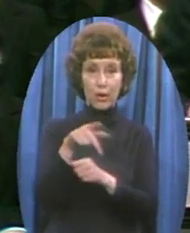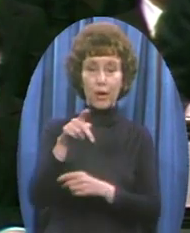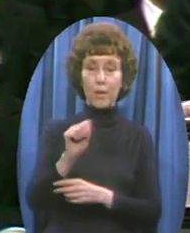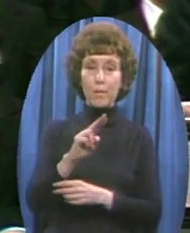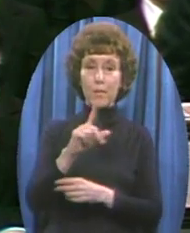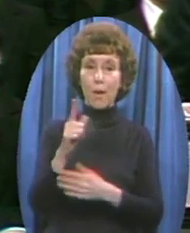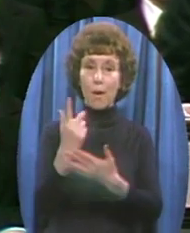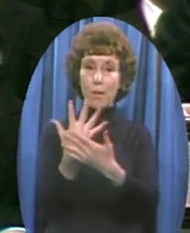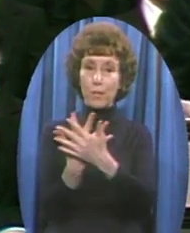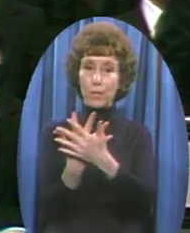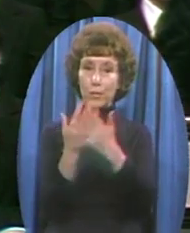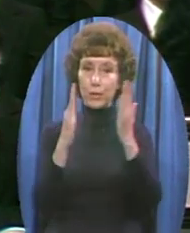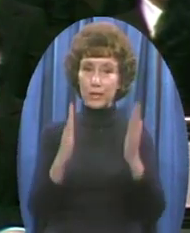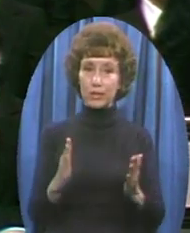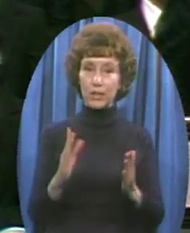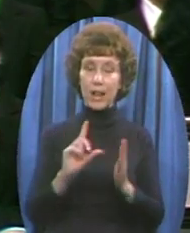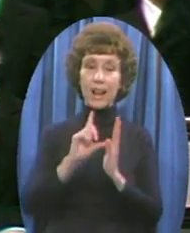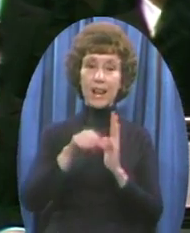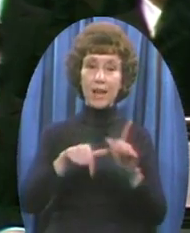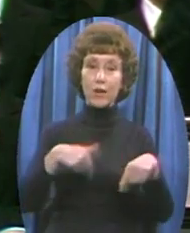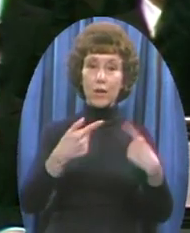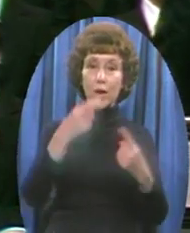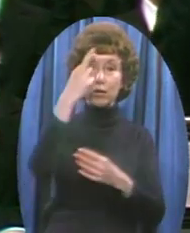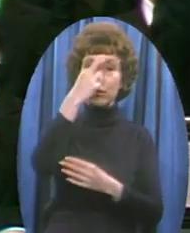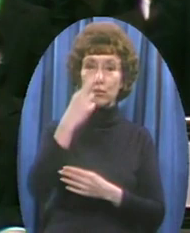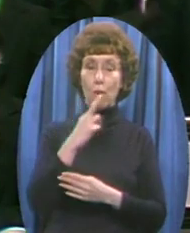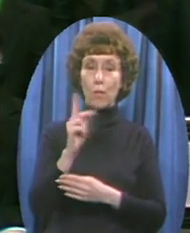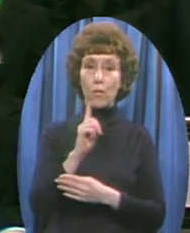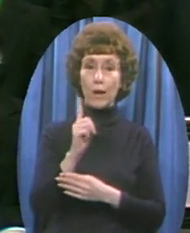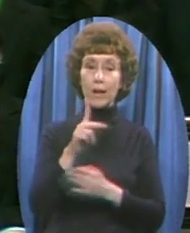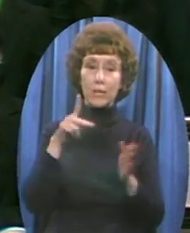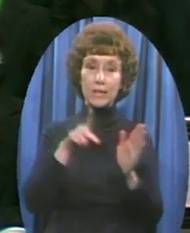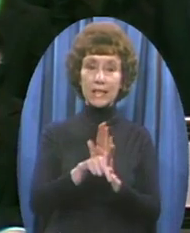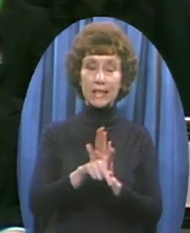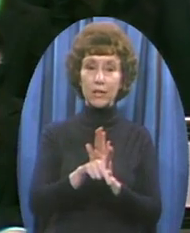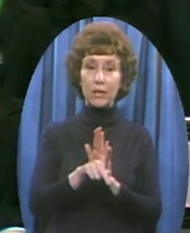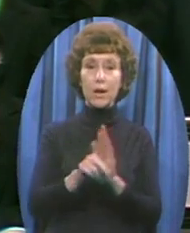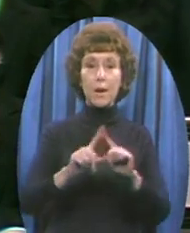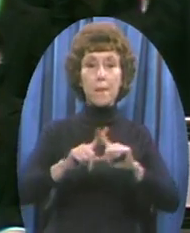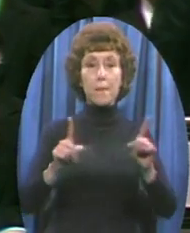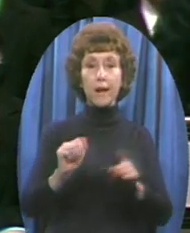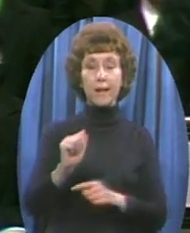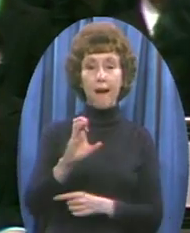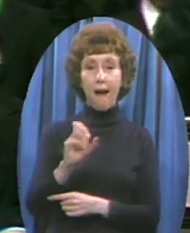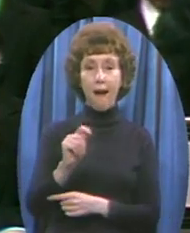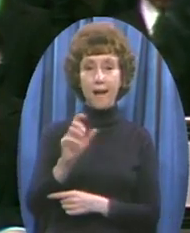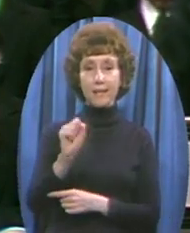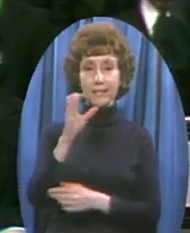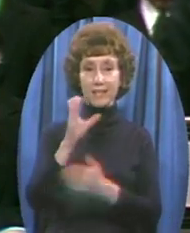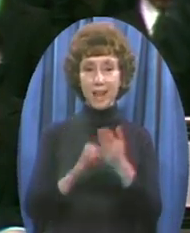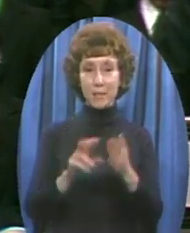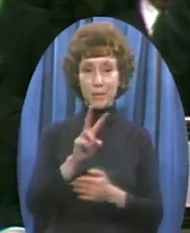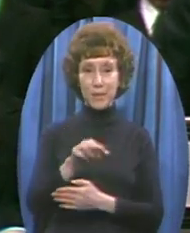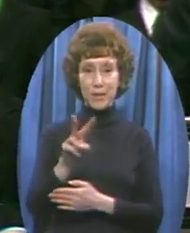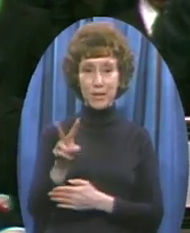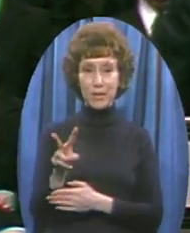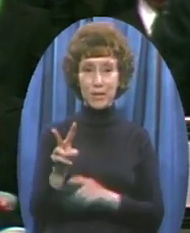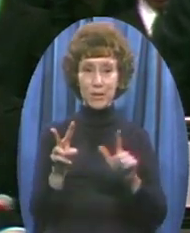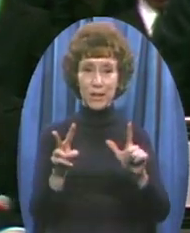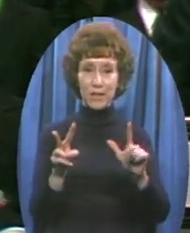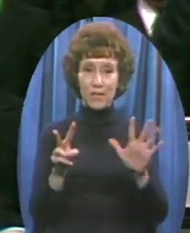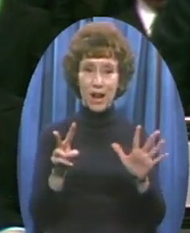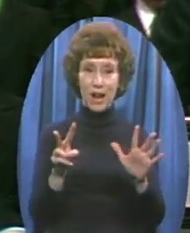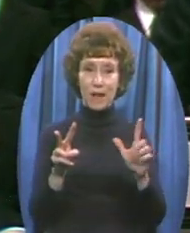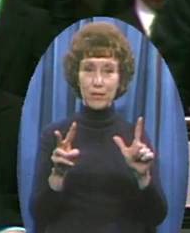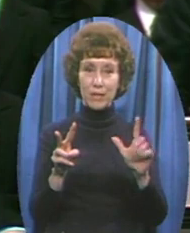went to Rome, where he was beheaded for the gospel's sake. But in Acts 22, verses 25